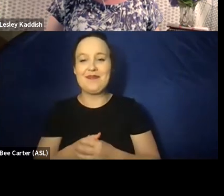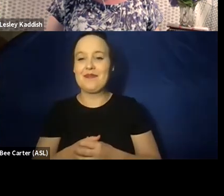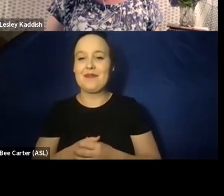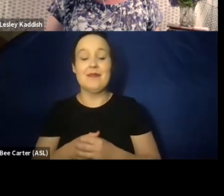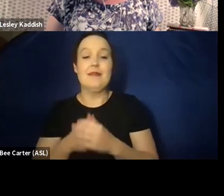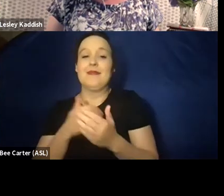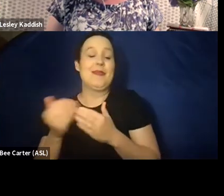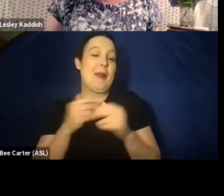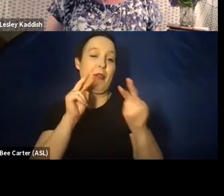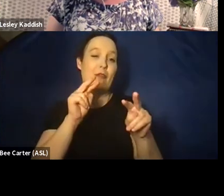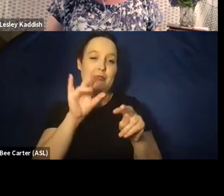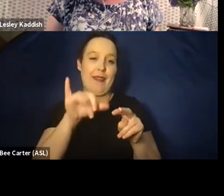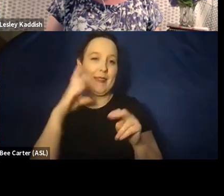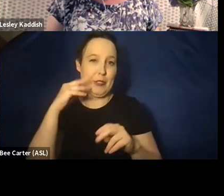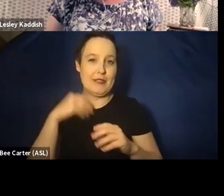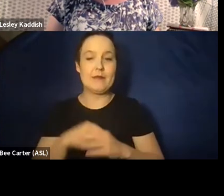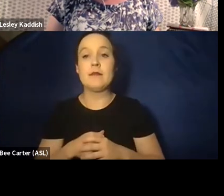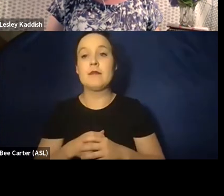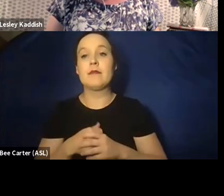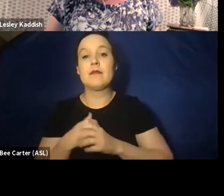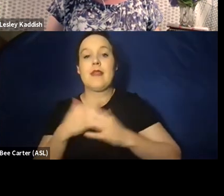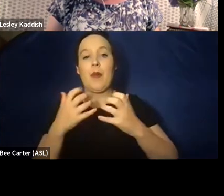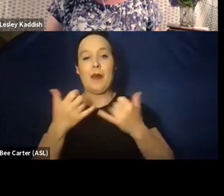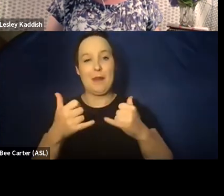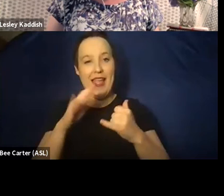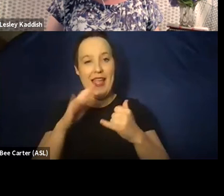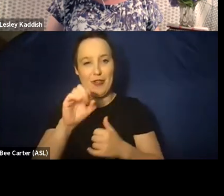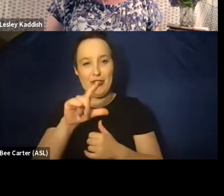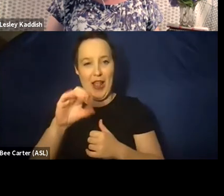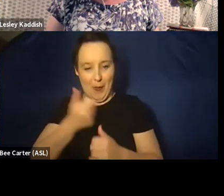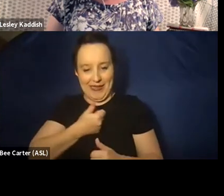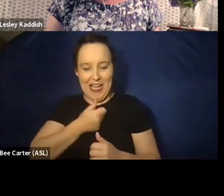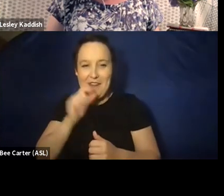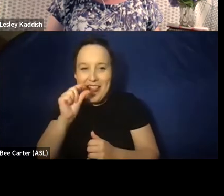anyway, I'm looking forward to that. And I kind of want to play your cello like a little bit, but